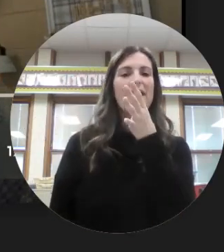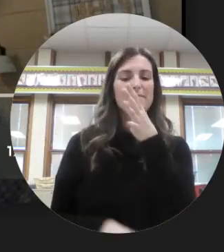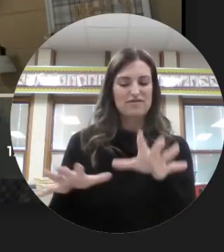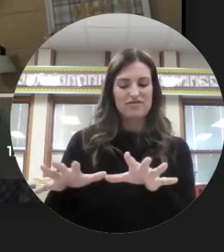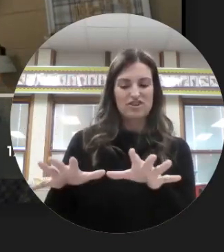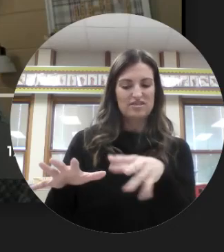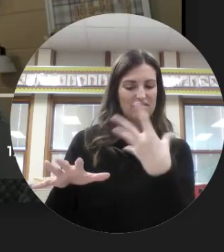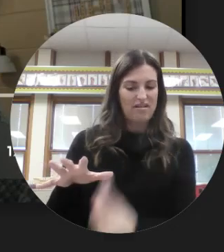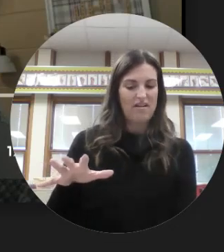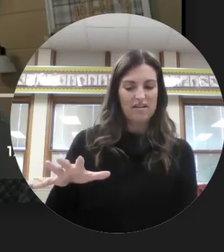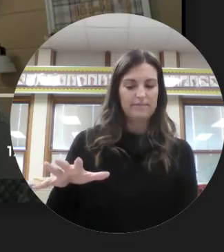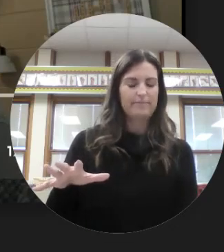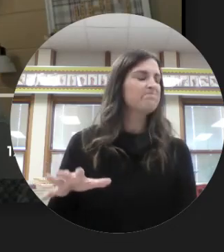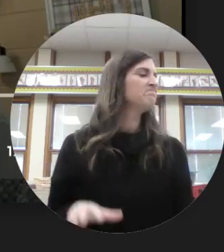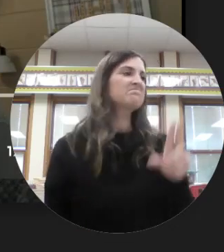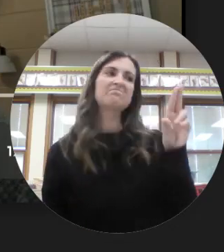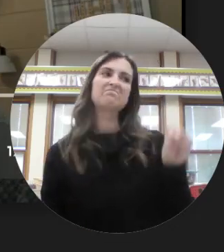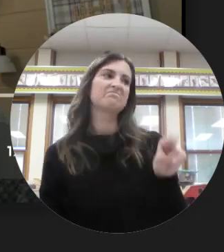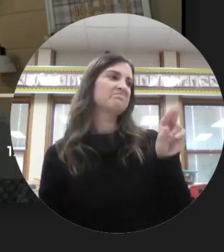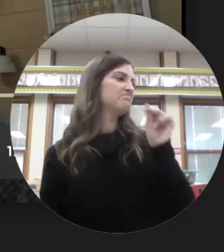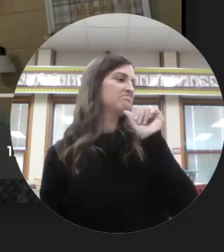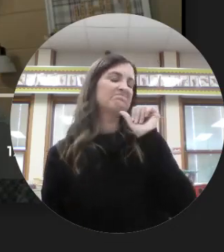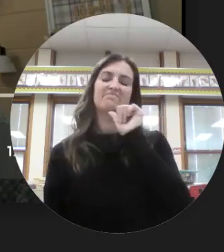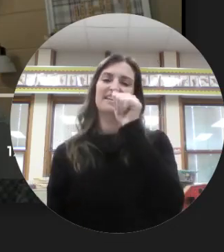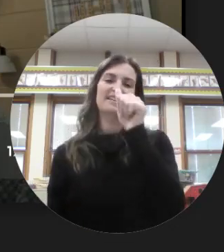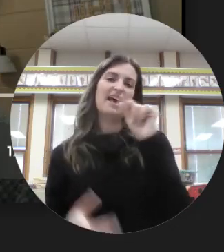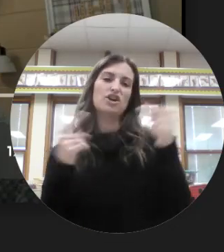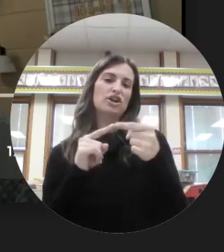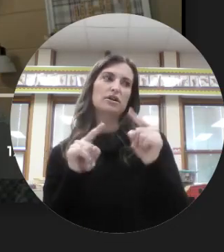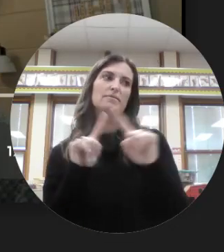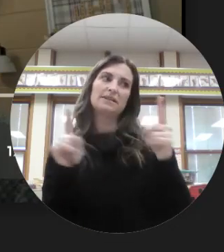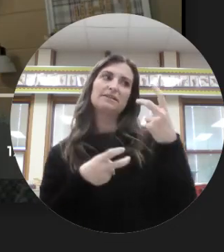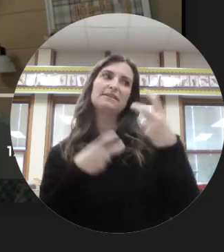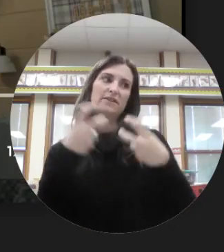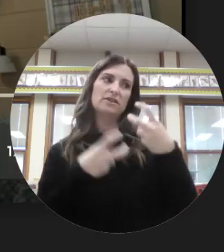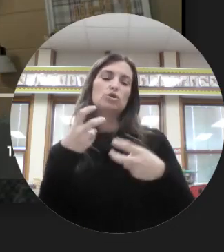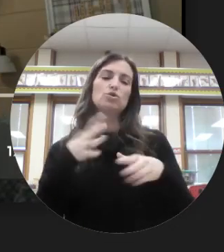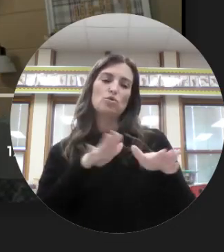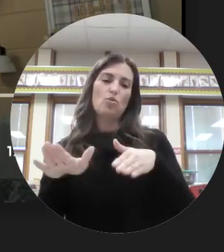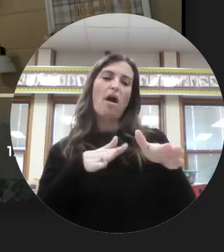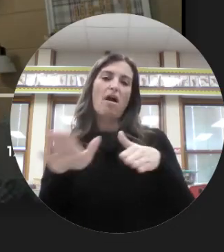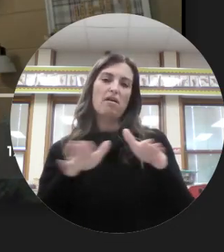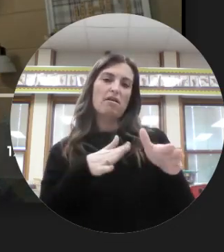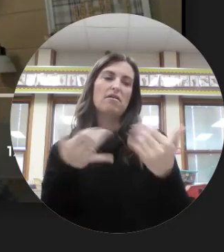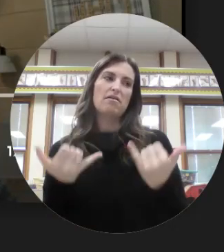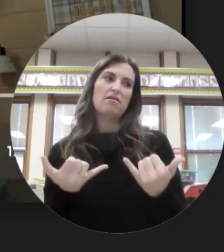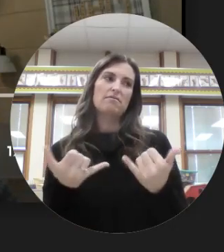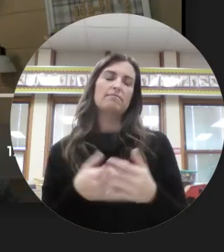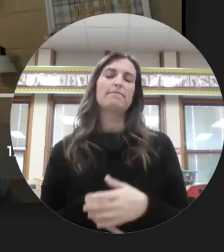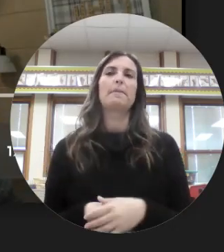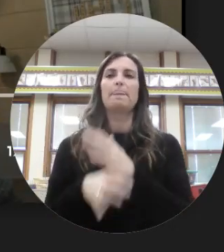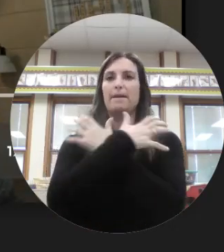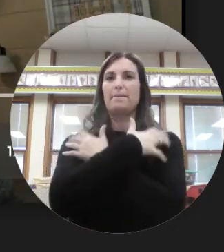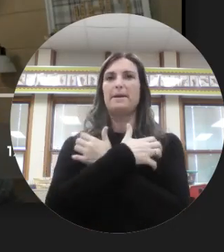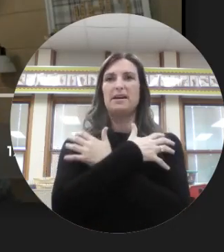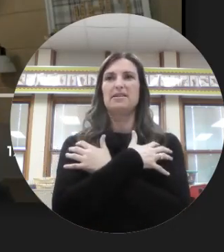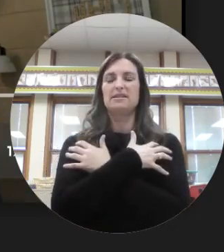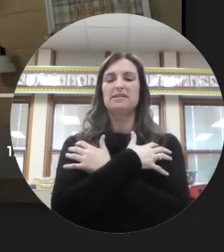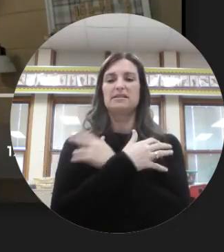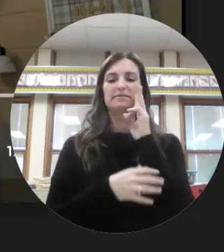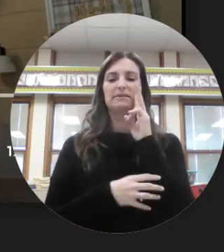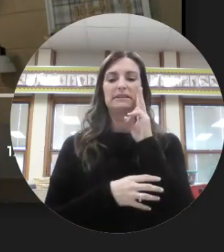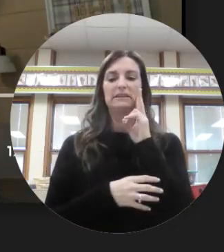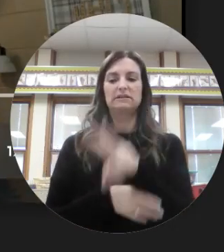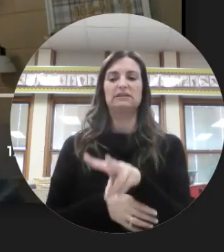be. "No, it does not hurt," said Roz, "but it will be difficult for me to walk." The bears huddled behind the gosling and stared